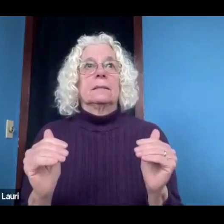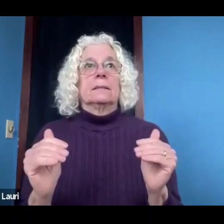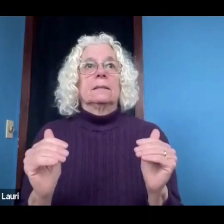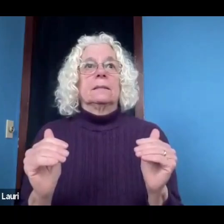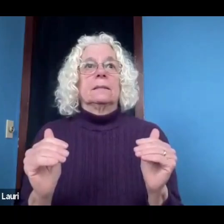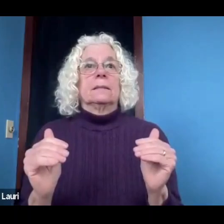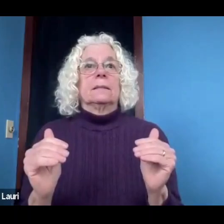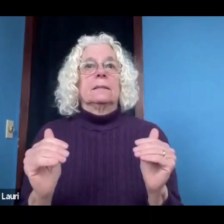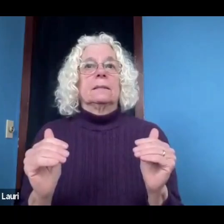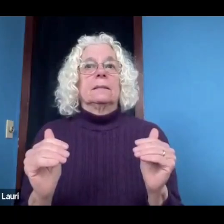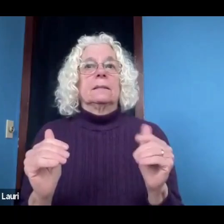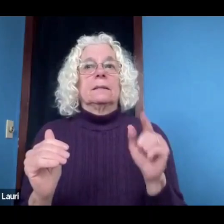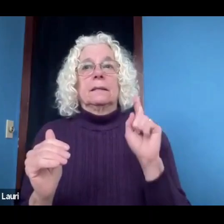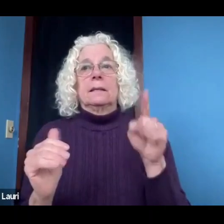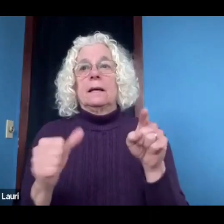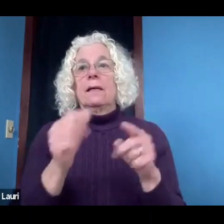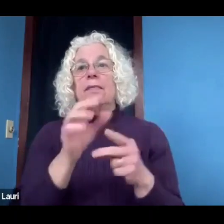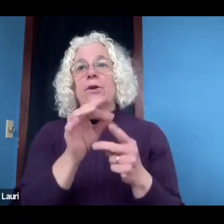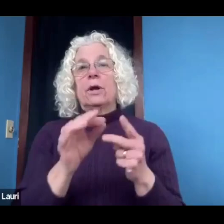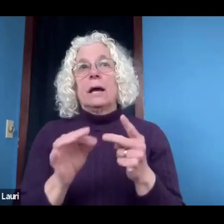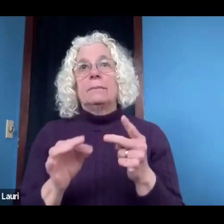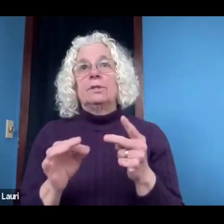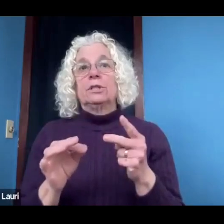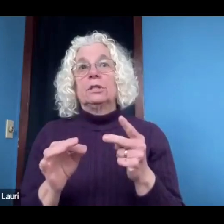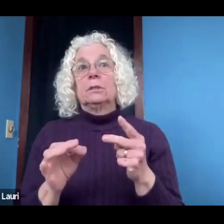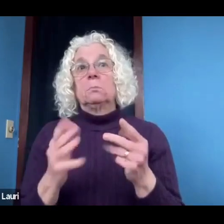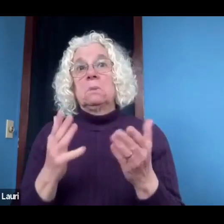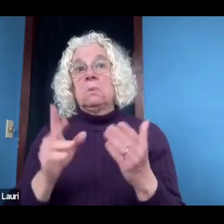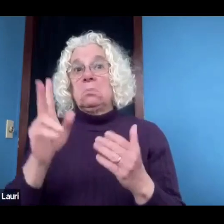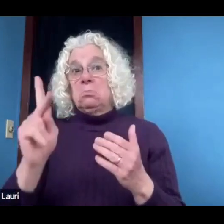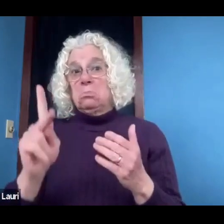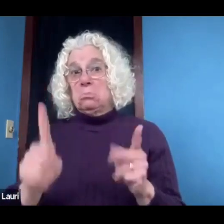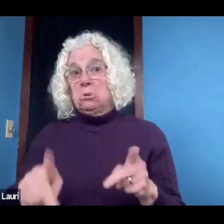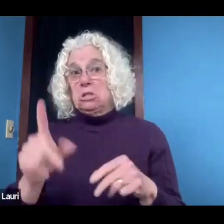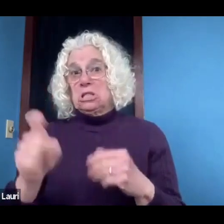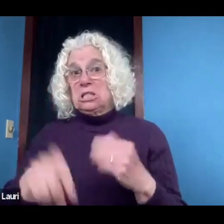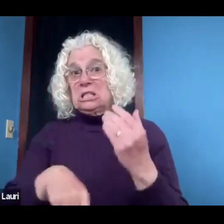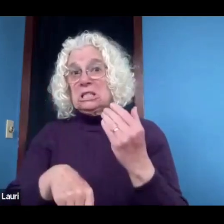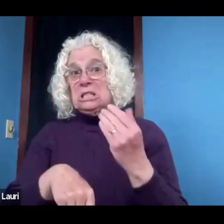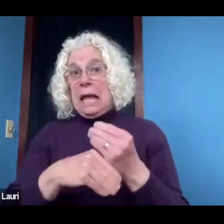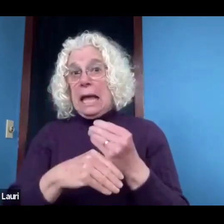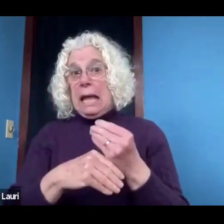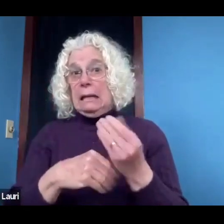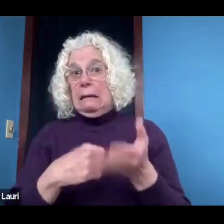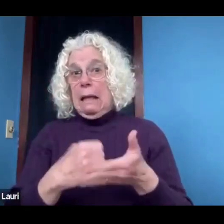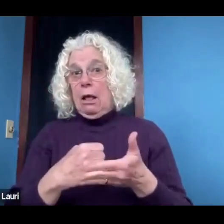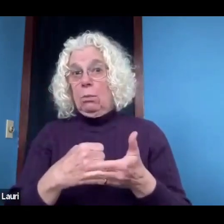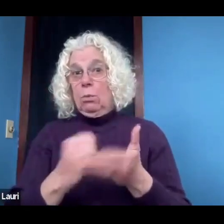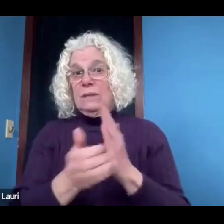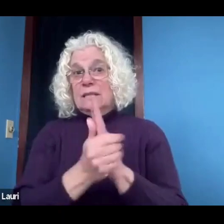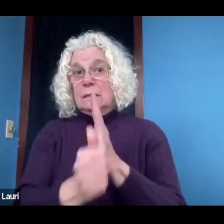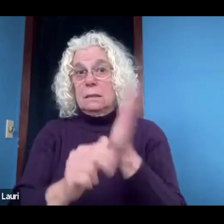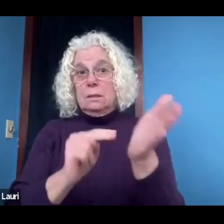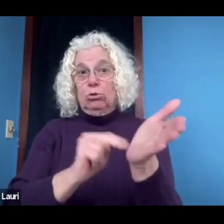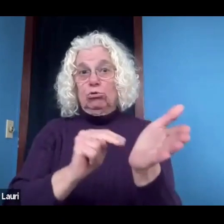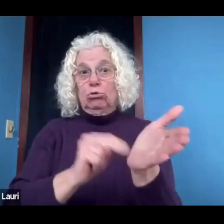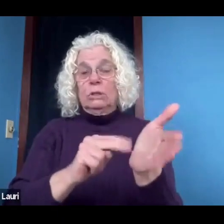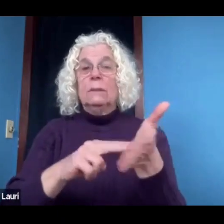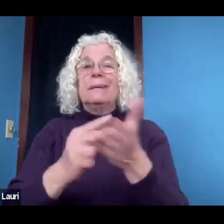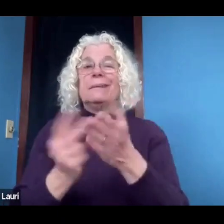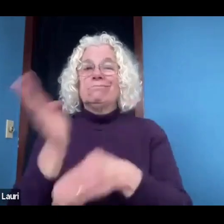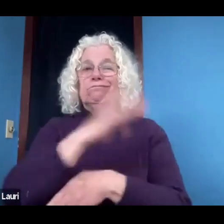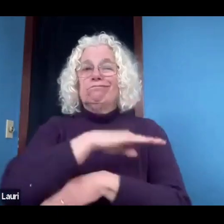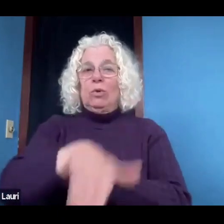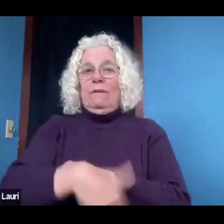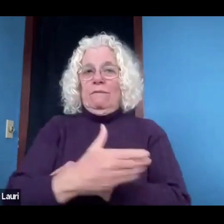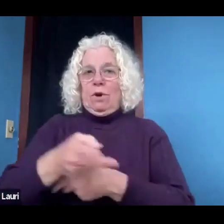So another option, as somebody may need some additional assistance, is skilled nursing. Skilled nursing provides 24-hour nursing care